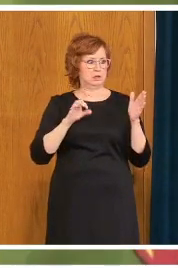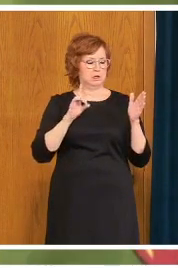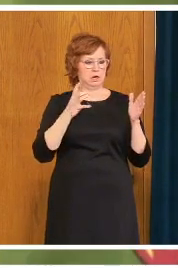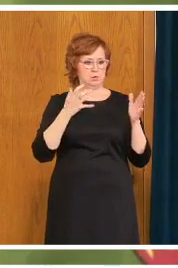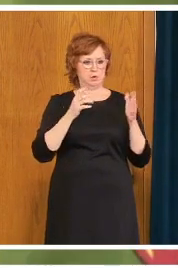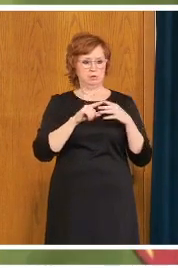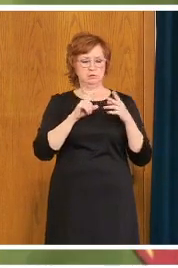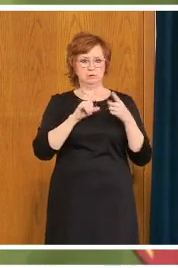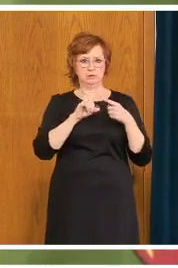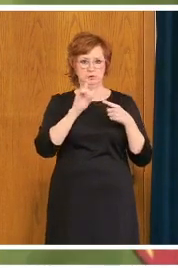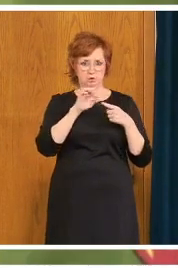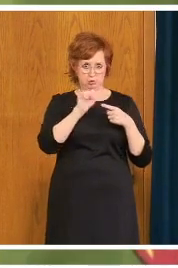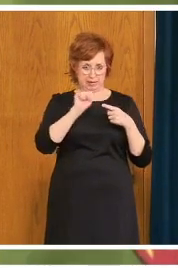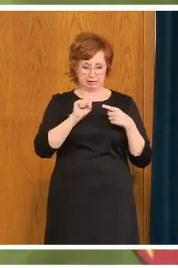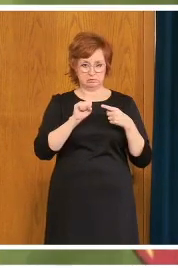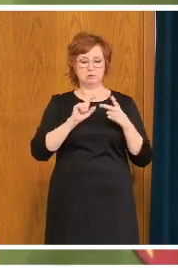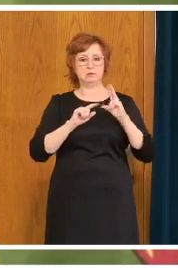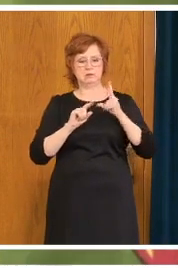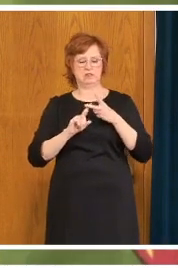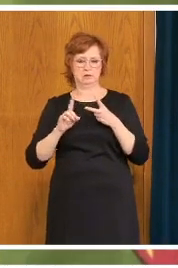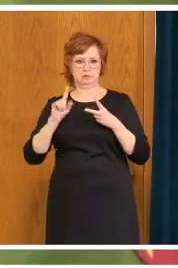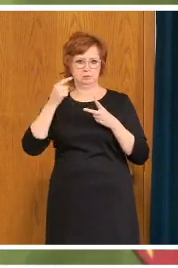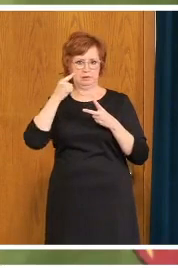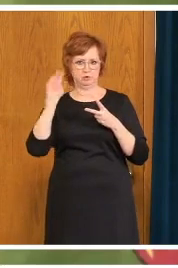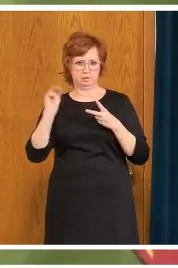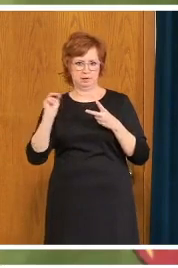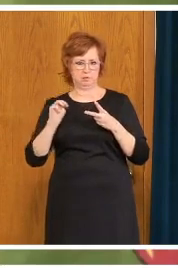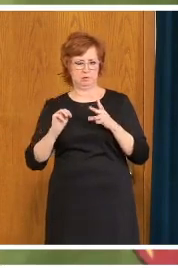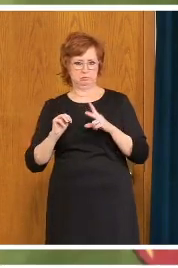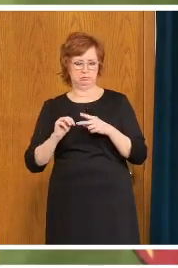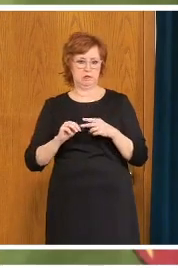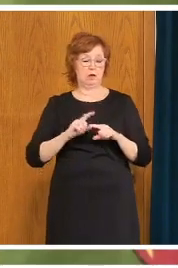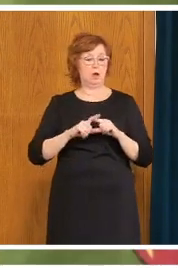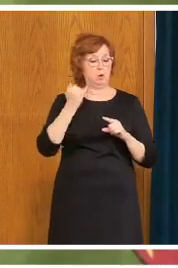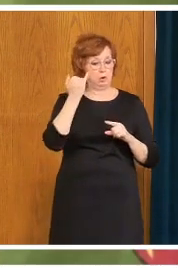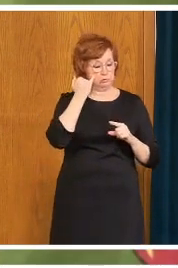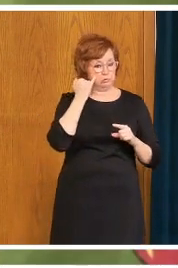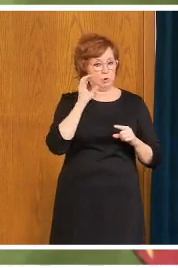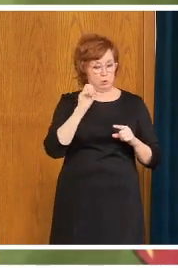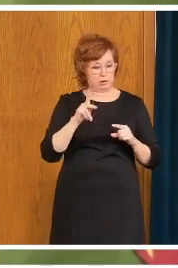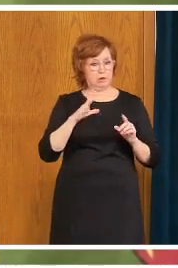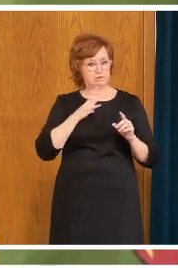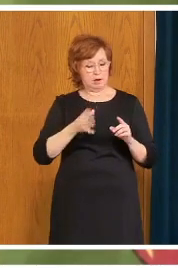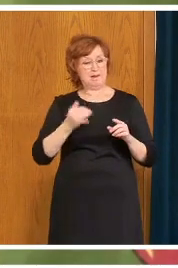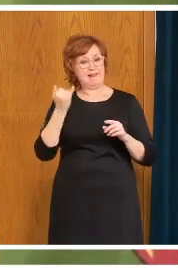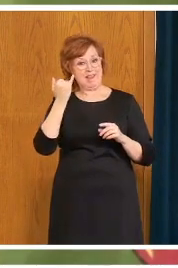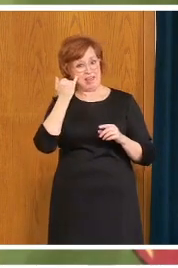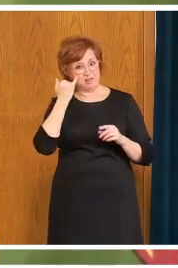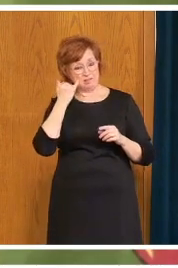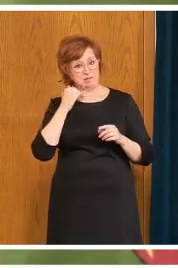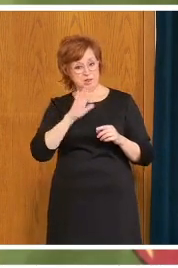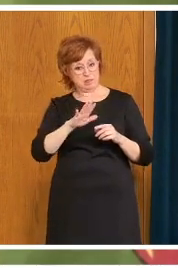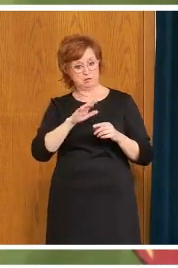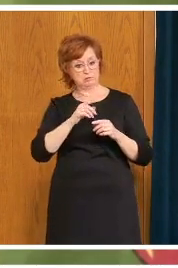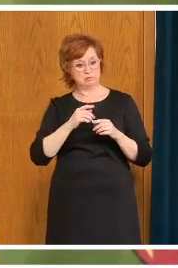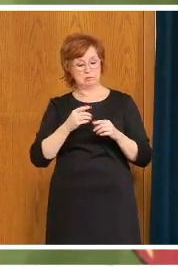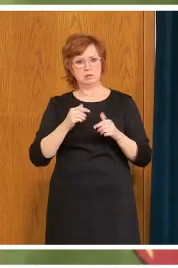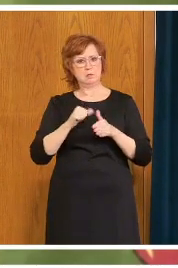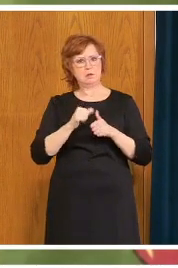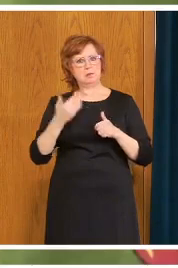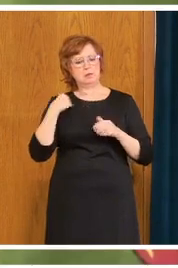respond as well. If that was the case, why did we not have travel restrictions beyond Regina at